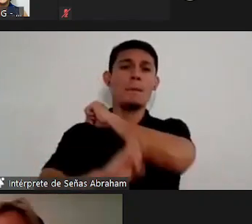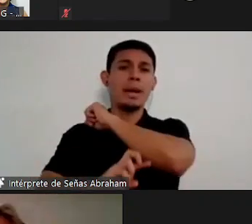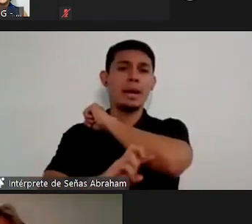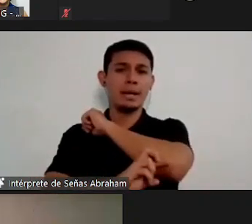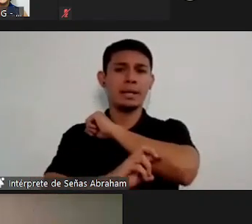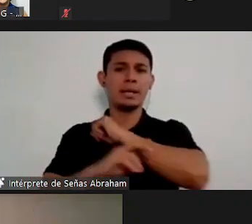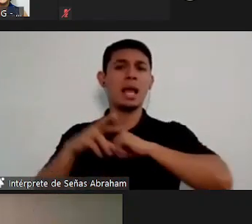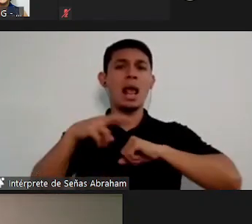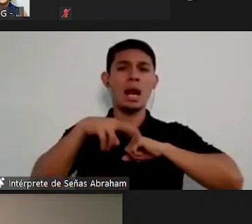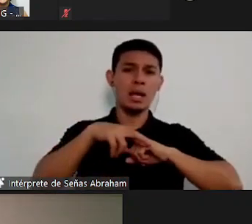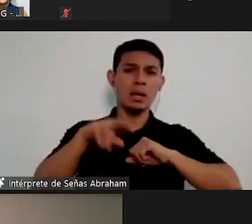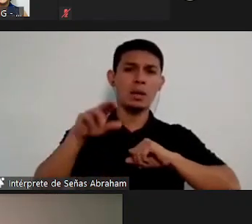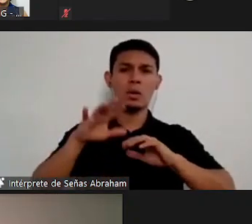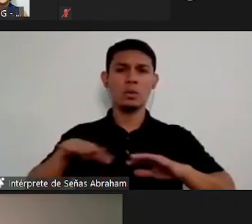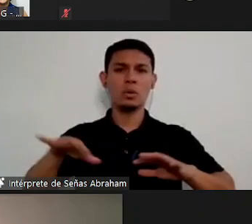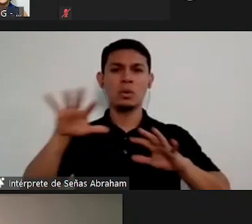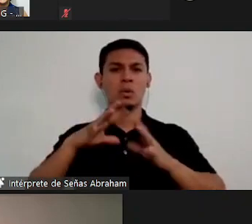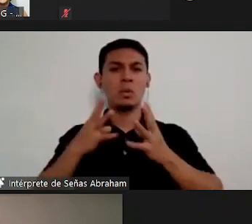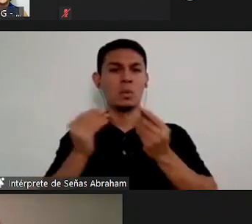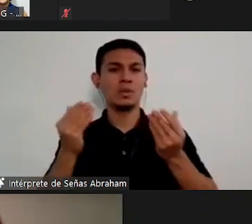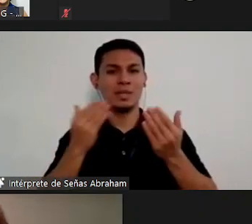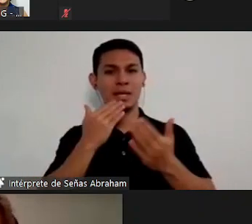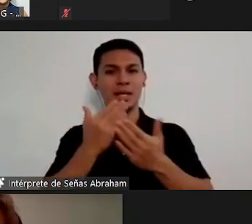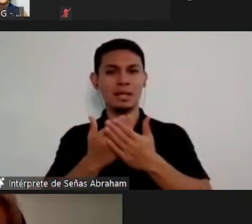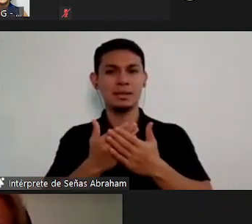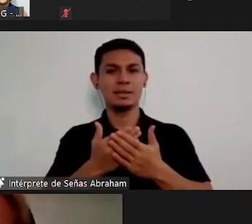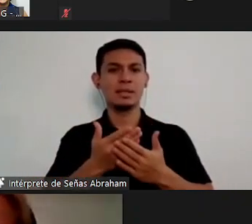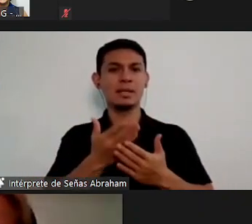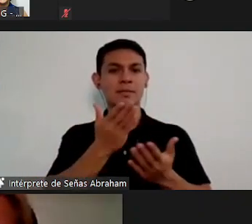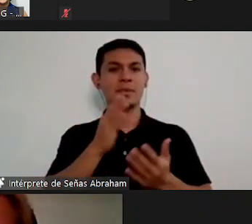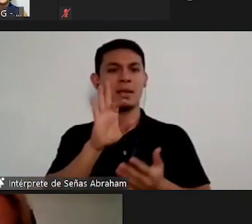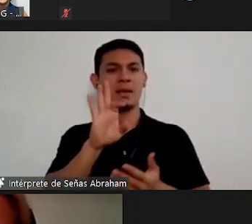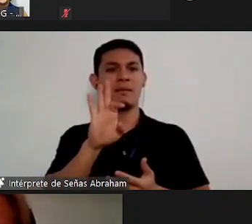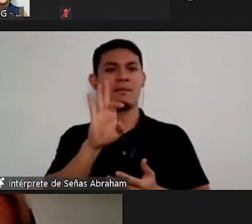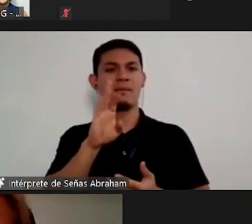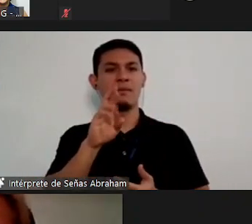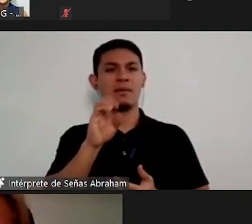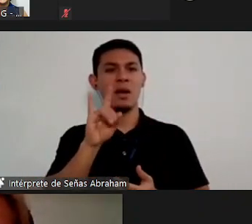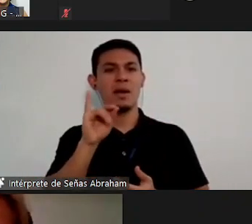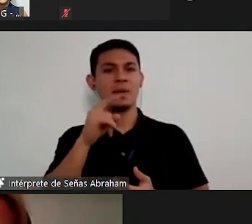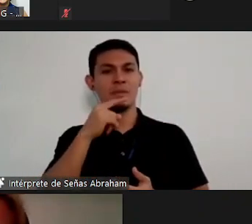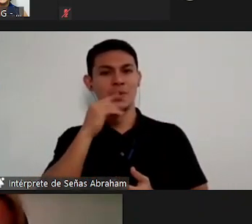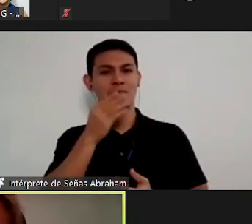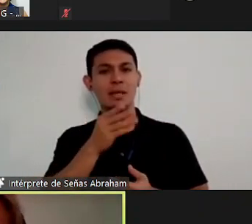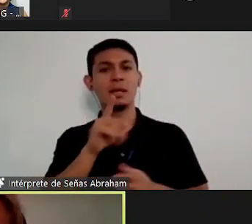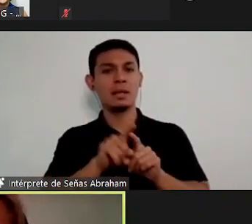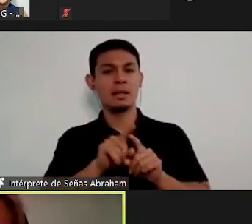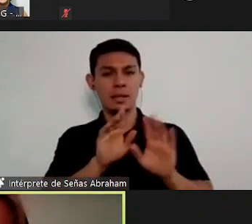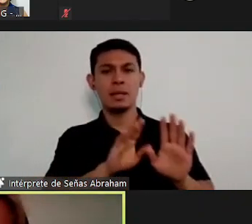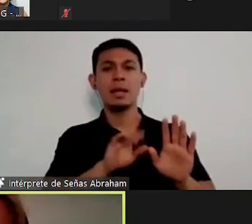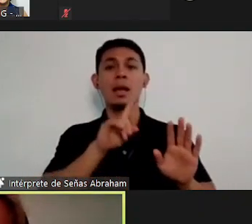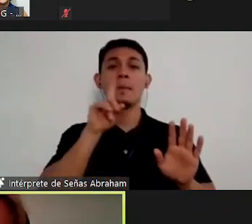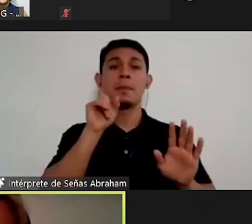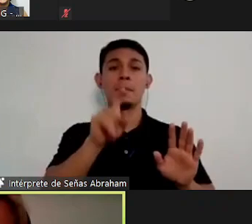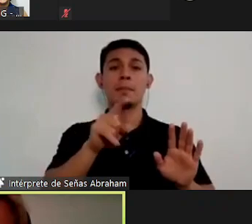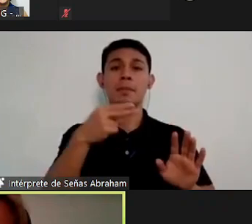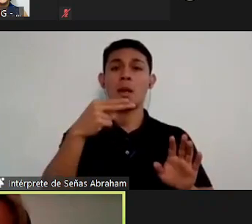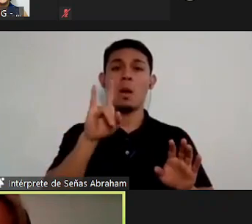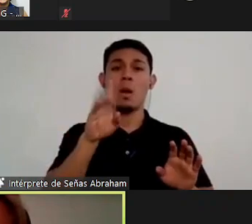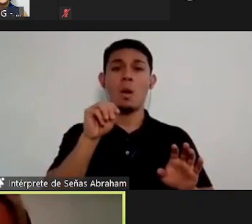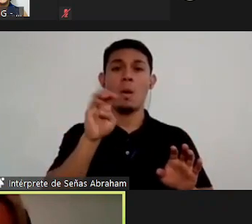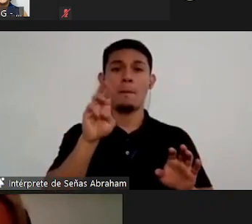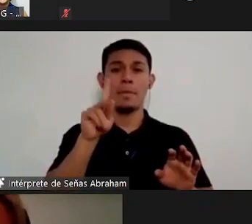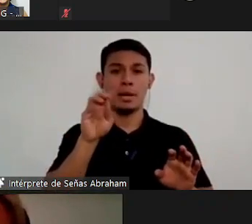know from other countries in the region and from the oecd thank you frank that would be your question for you my question now the question for